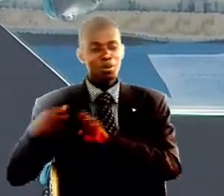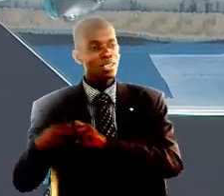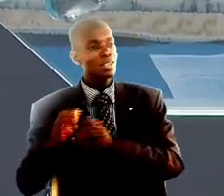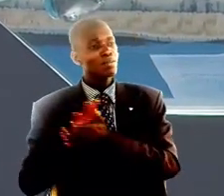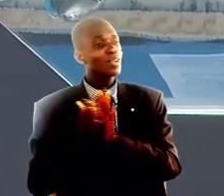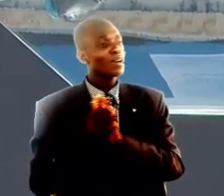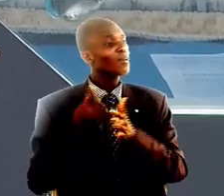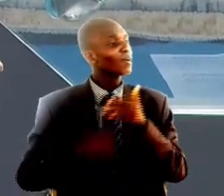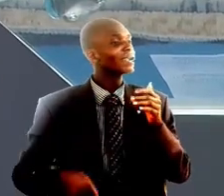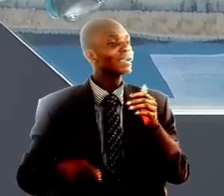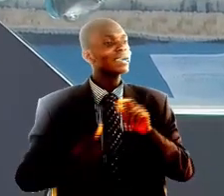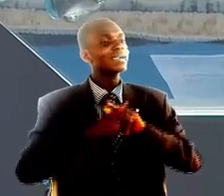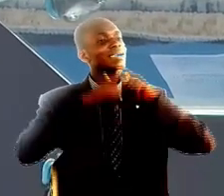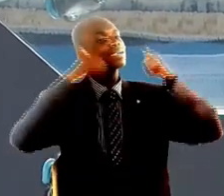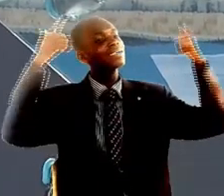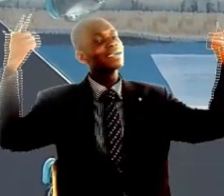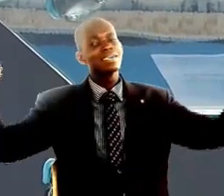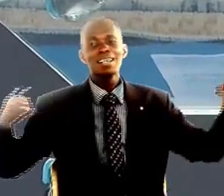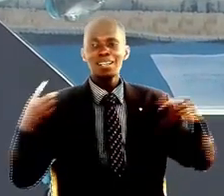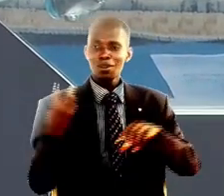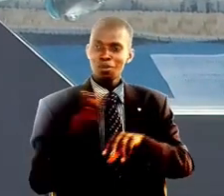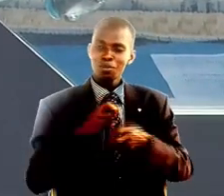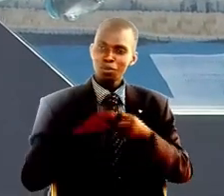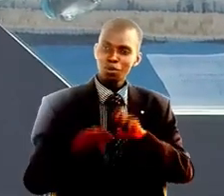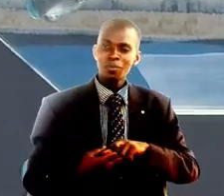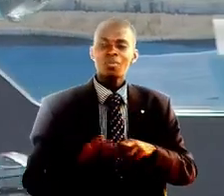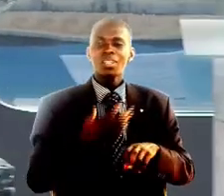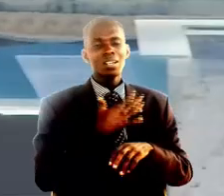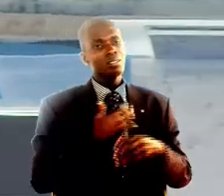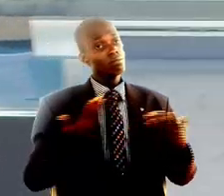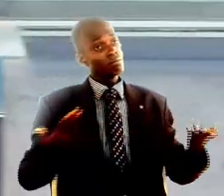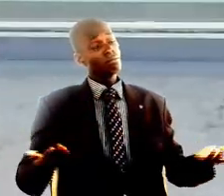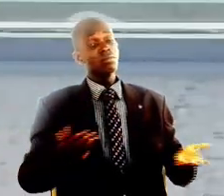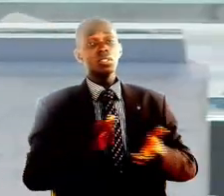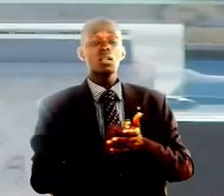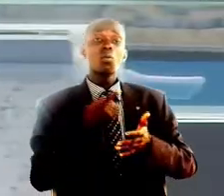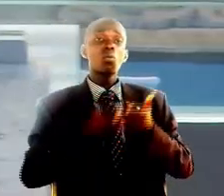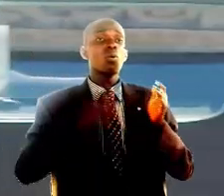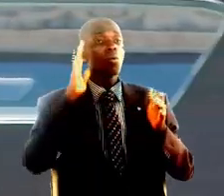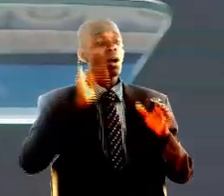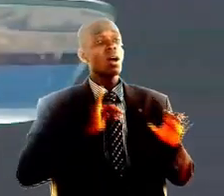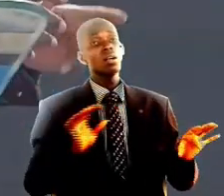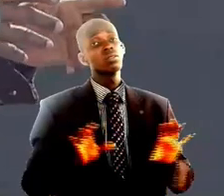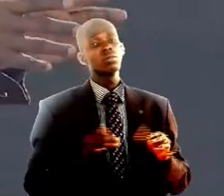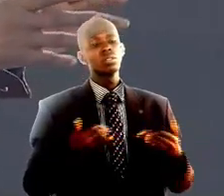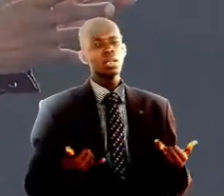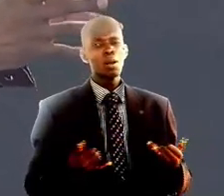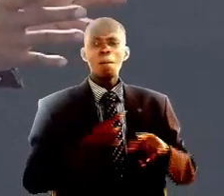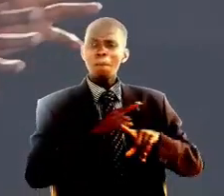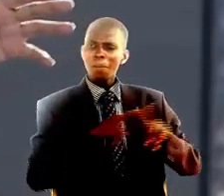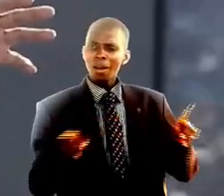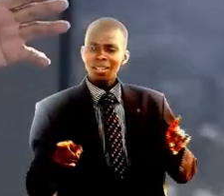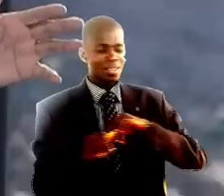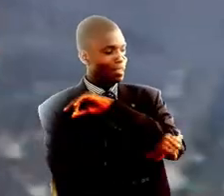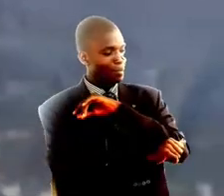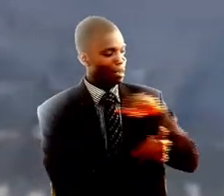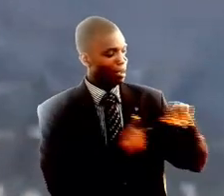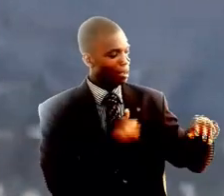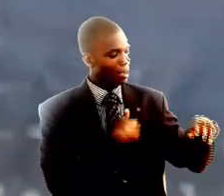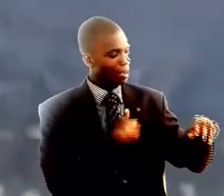And because of that, what can I do now? Abraham said, Sarah's deadness in